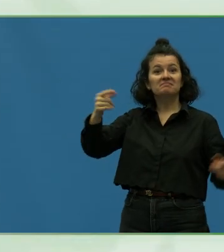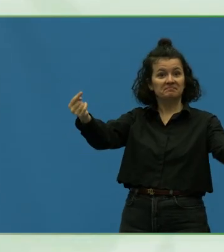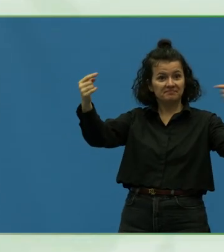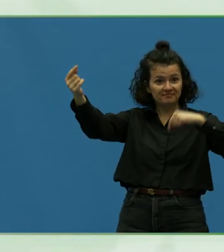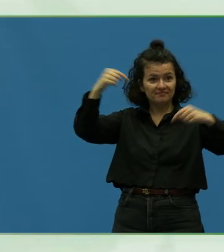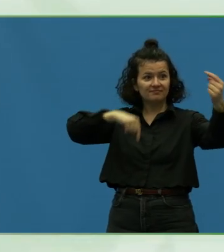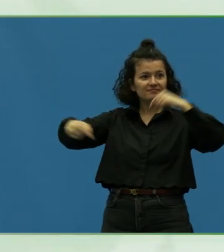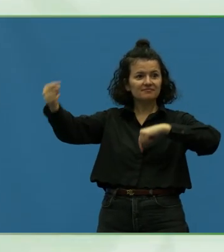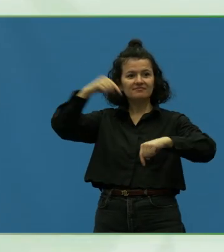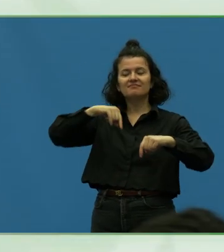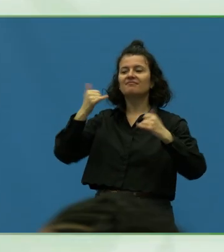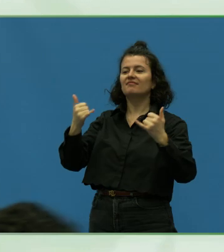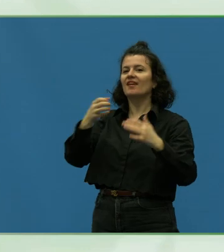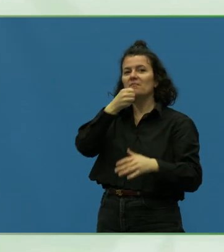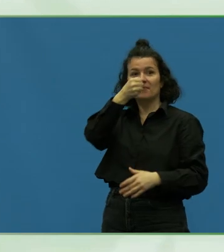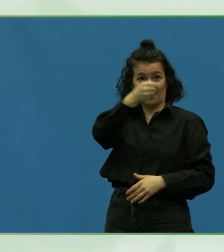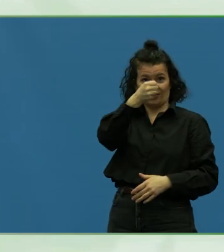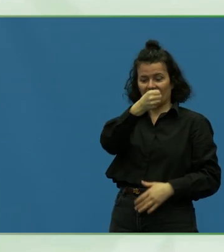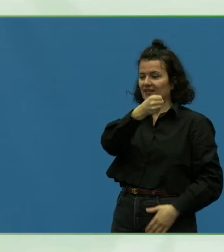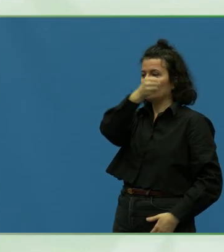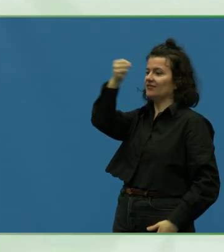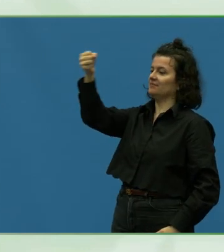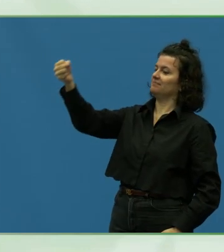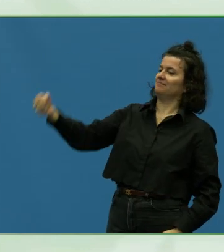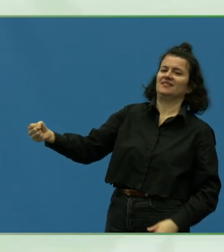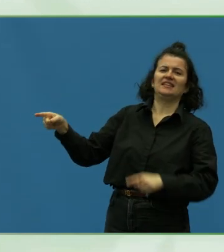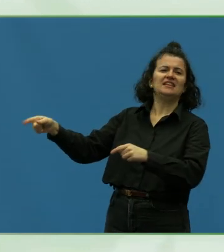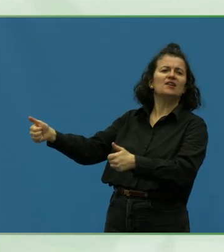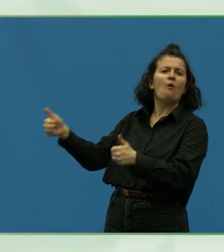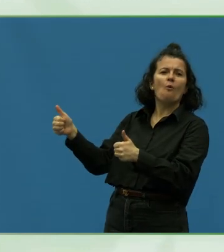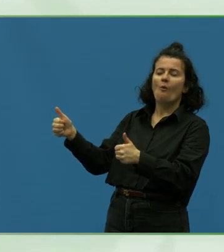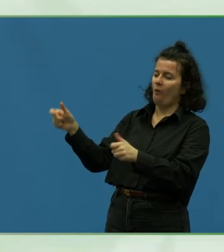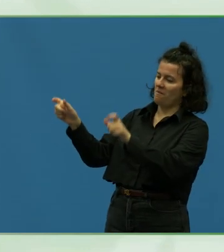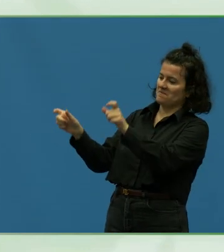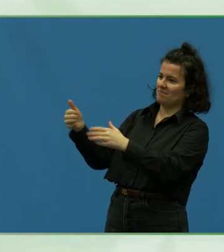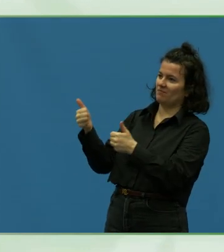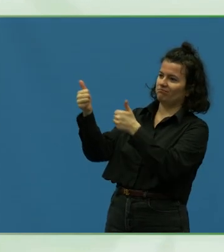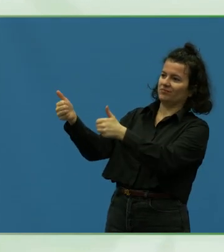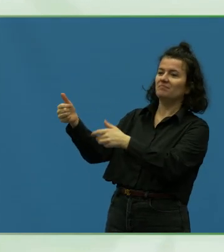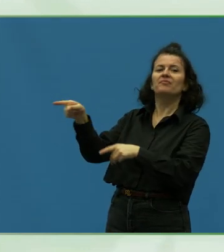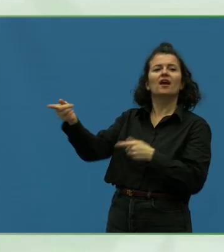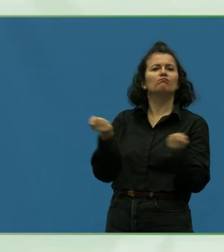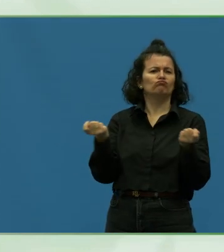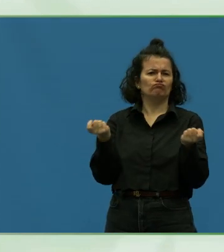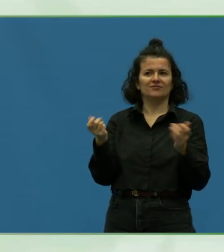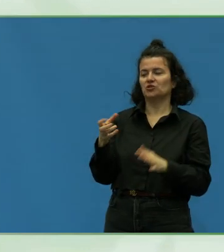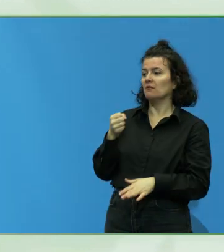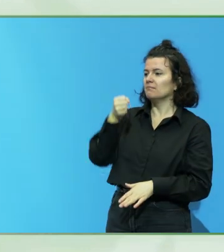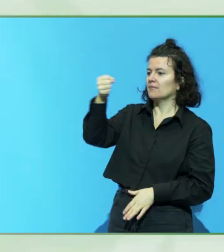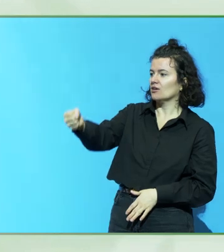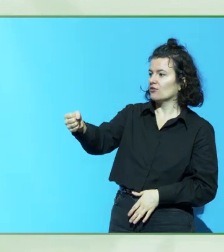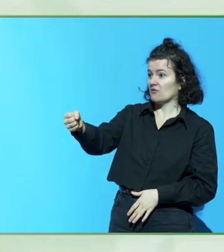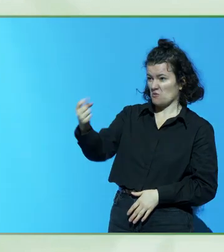moderators. I'm simply the microphone facilitator. Yeti, do you want to do it with the one microphone for the two of you?